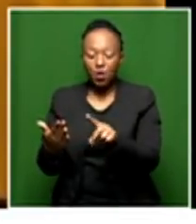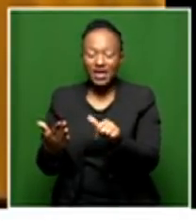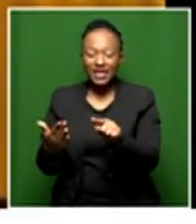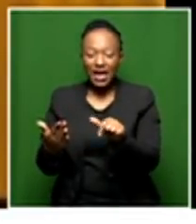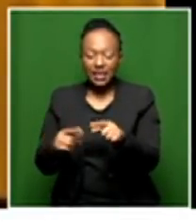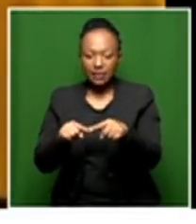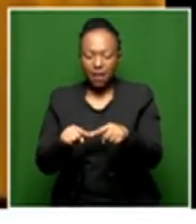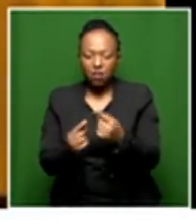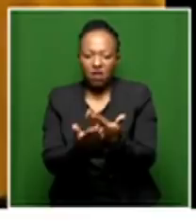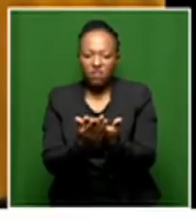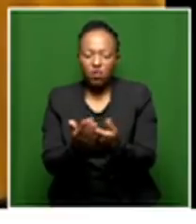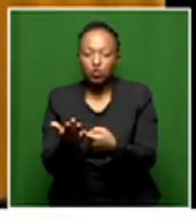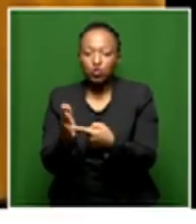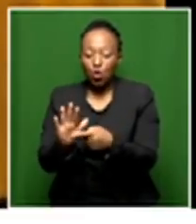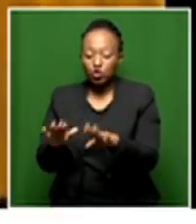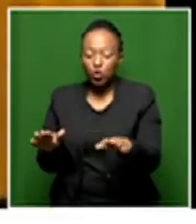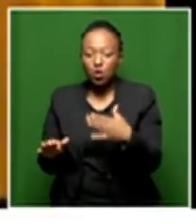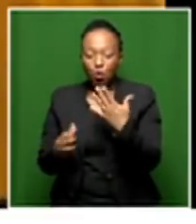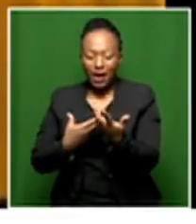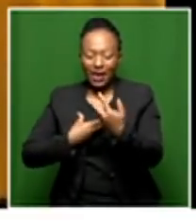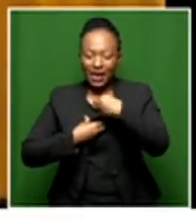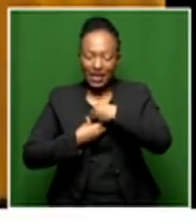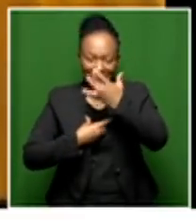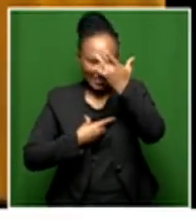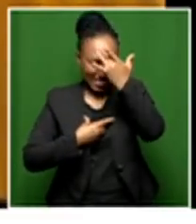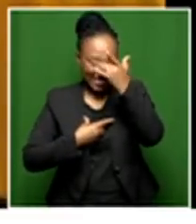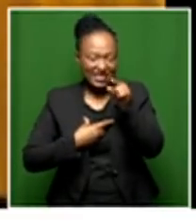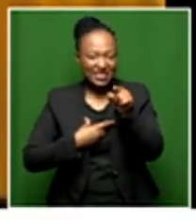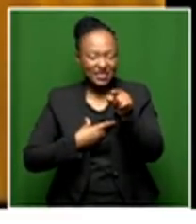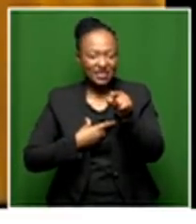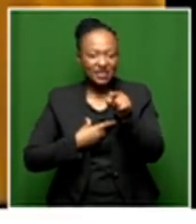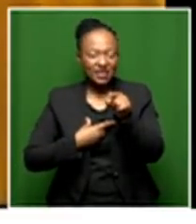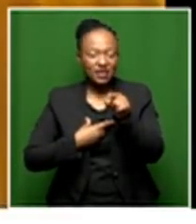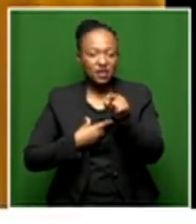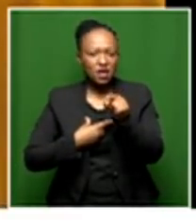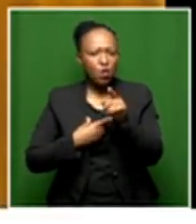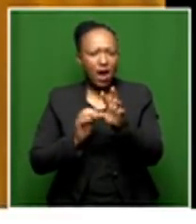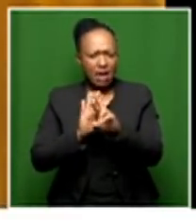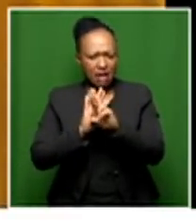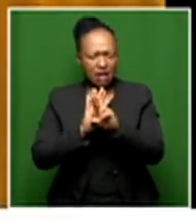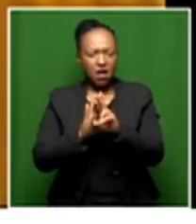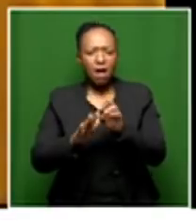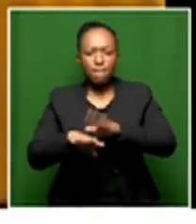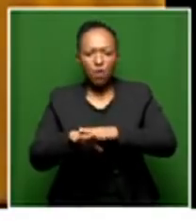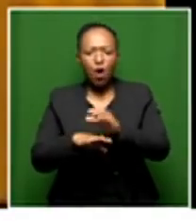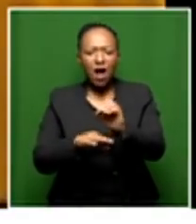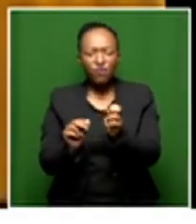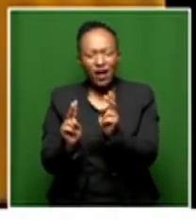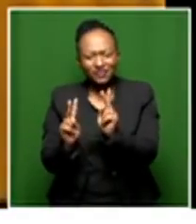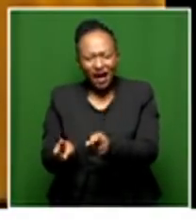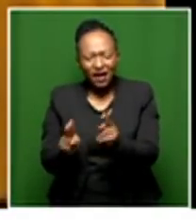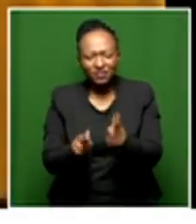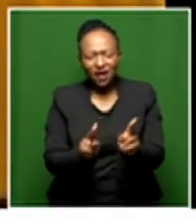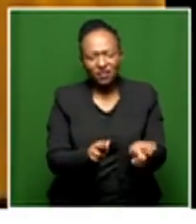available, also shows that children with underlying conditions are overrepresented among the children that die. So I think